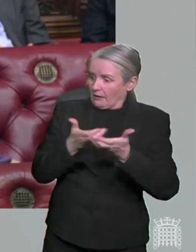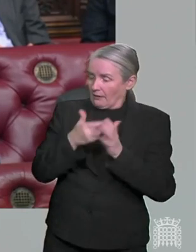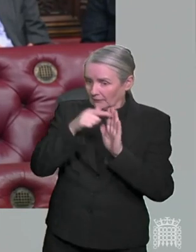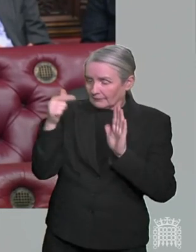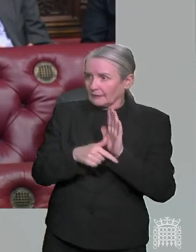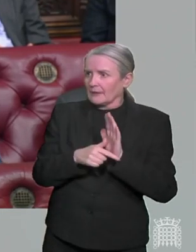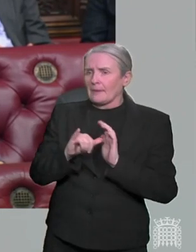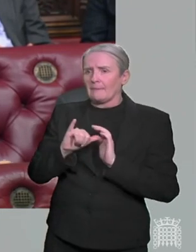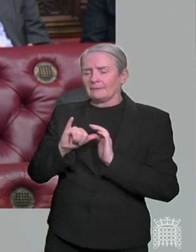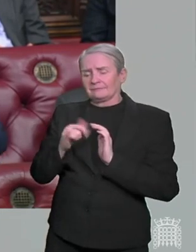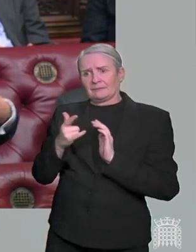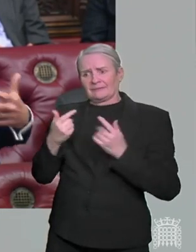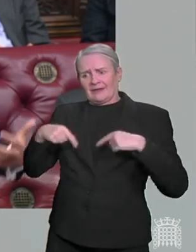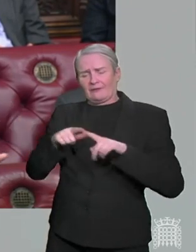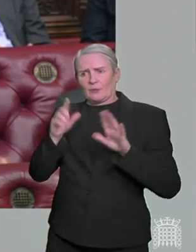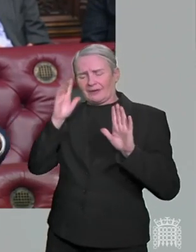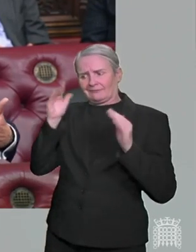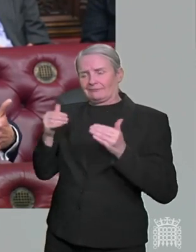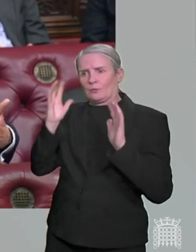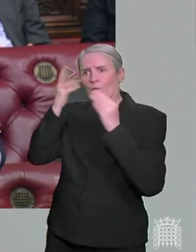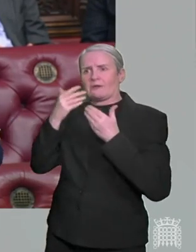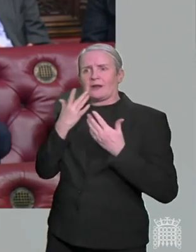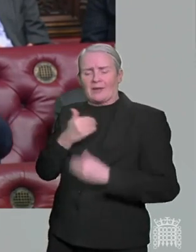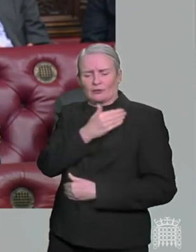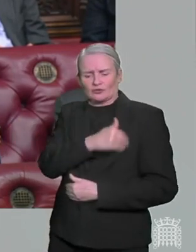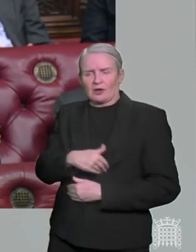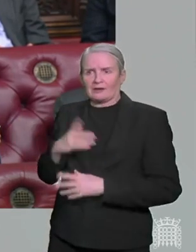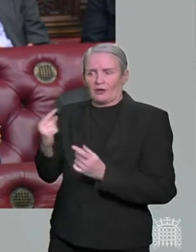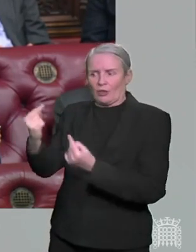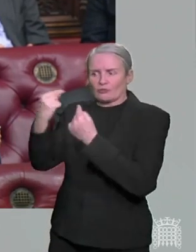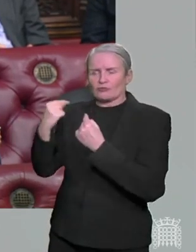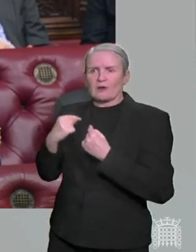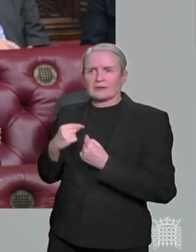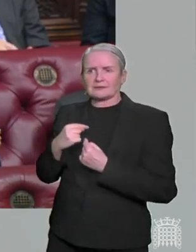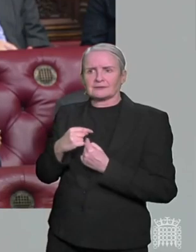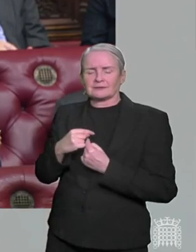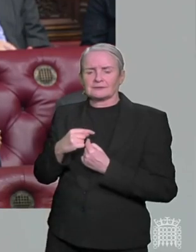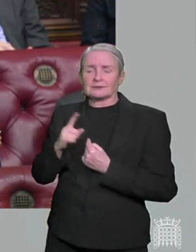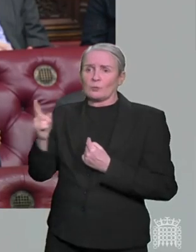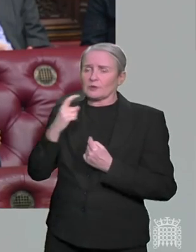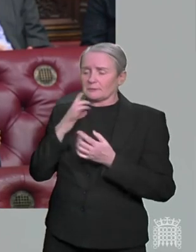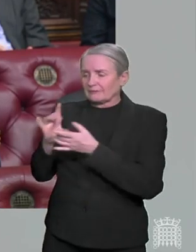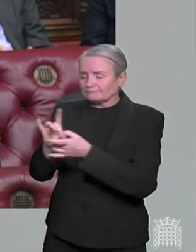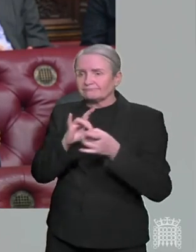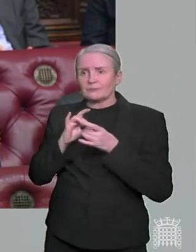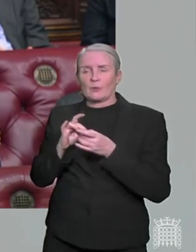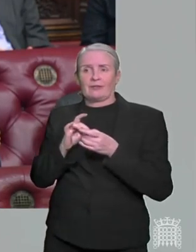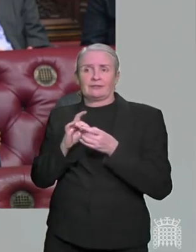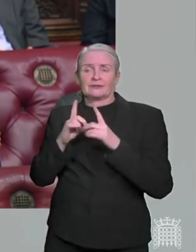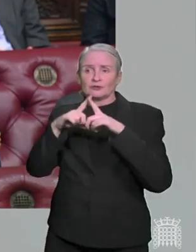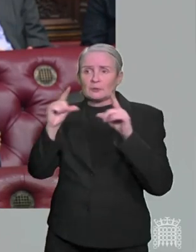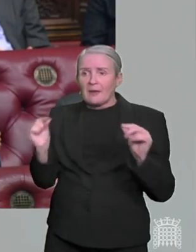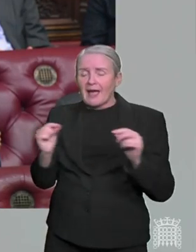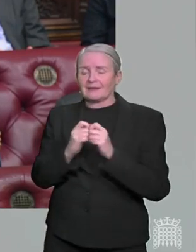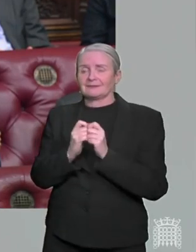too narrowly on the threat of China? Should we not be doing more to embrace the democracies in Asia, Japan, India,